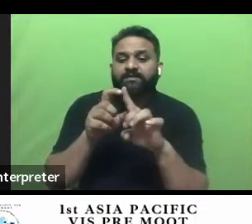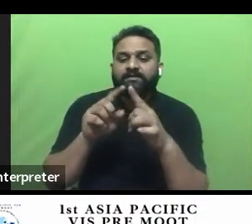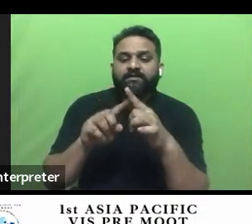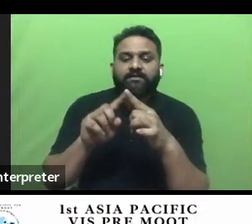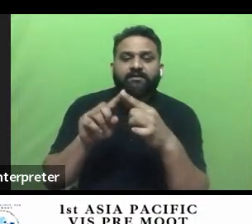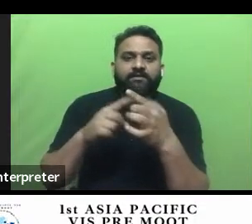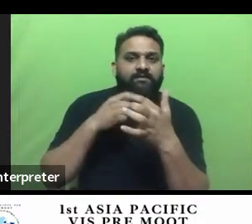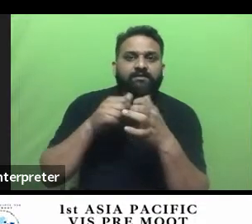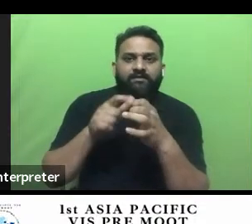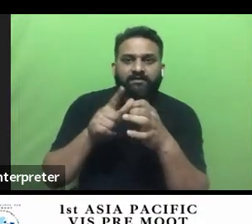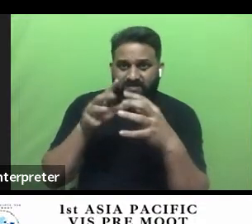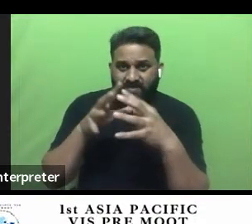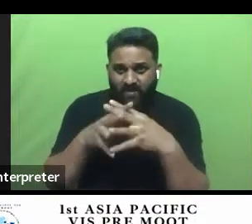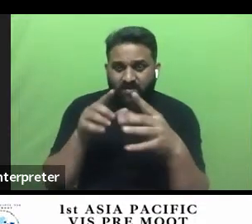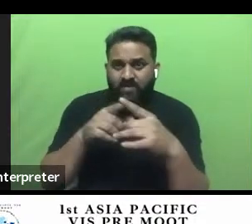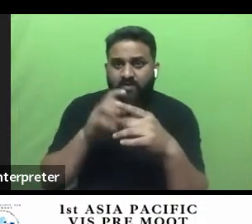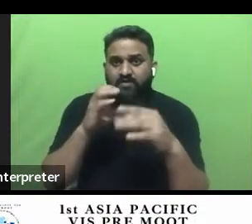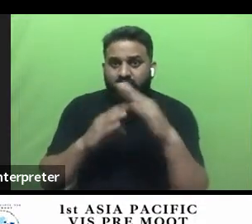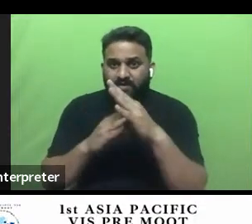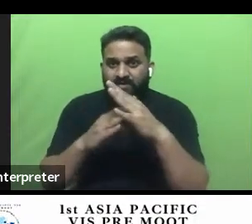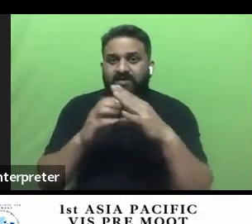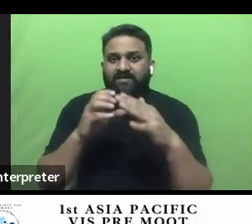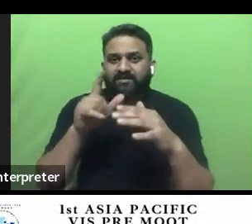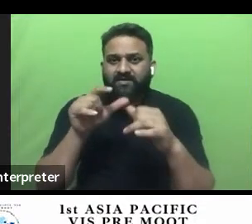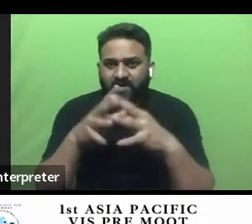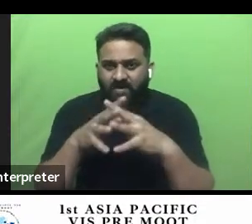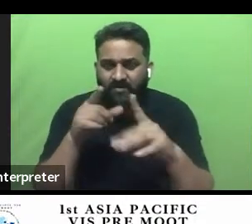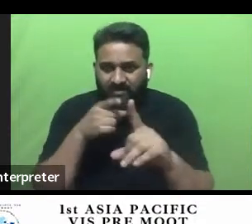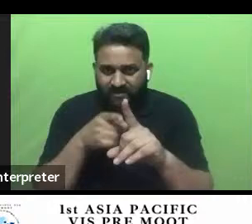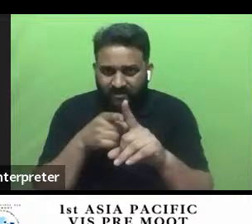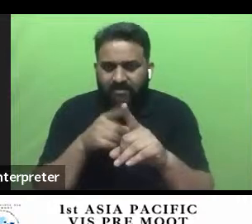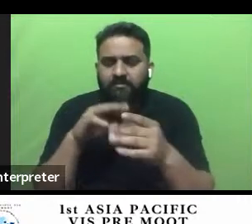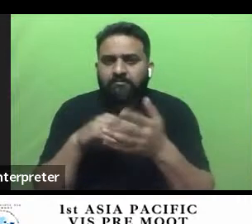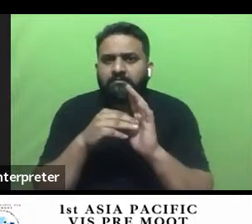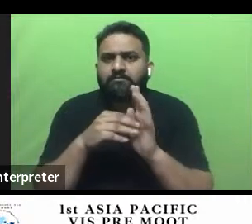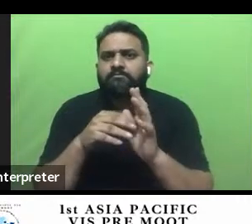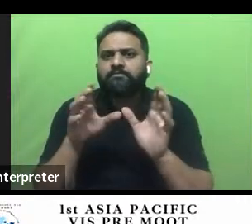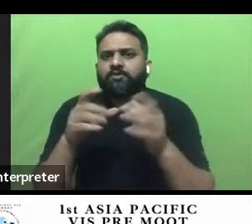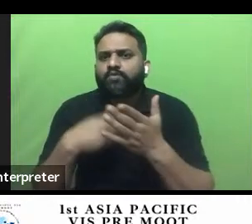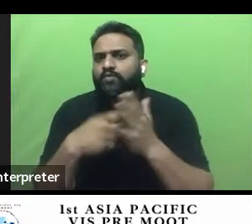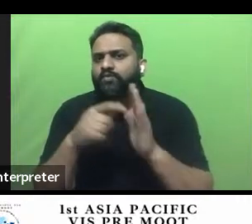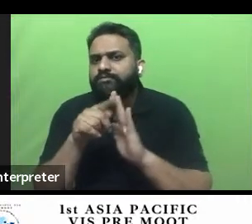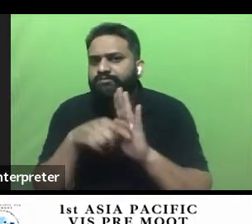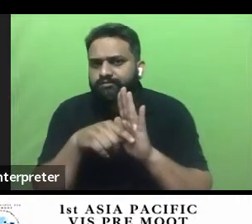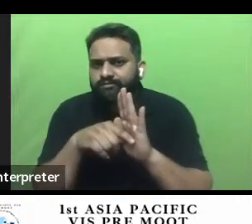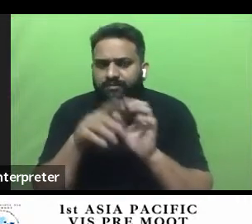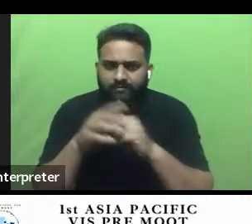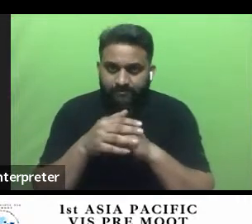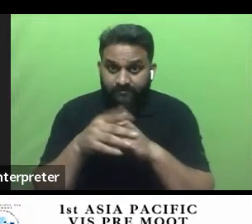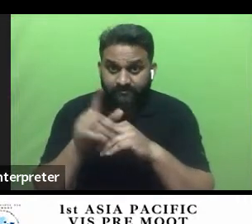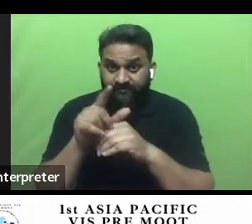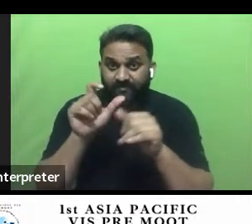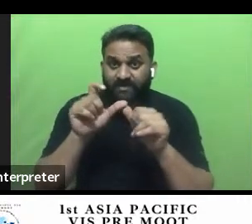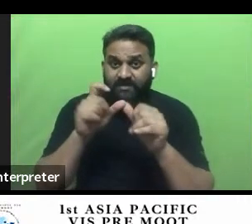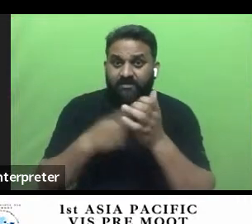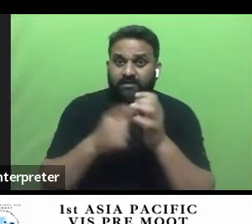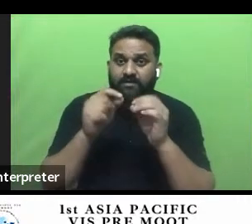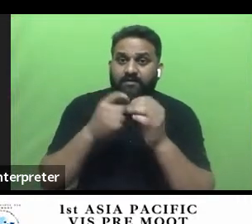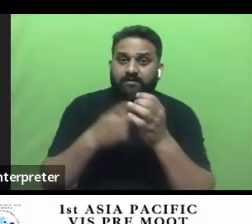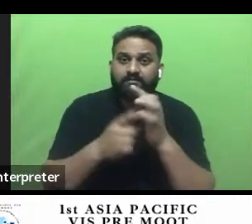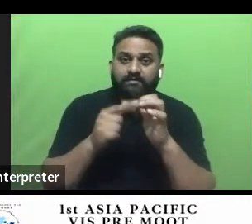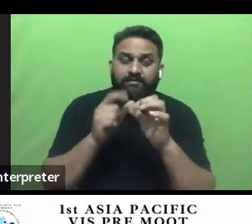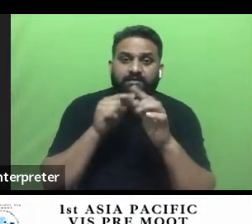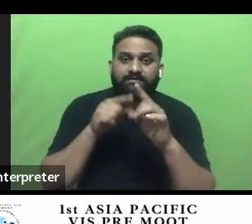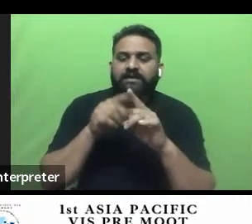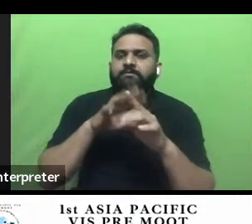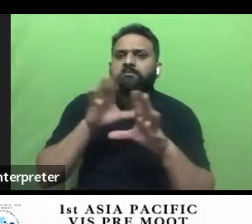domestic contract law, which is a verbatim adoption of the UNIDROIT principles, the arbitration clause was still validly included by